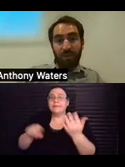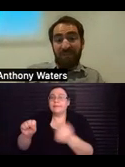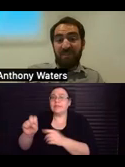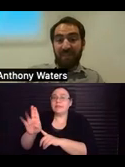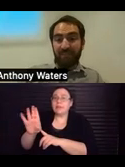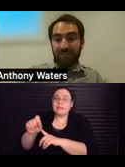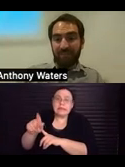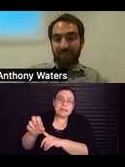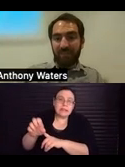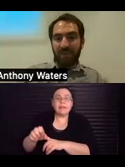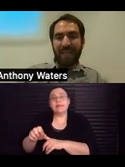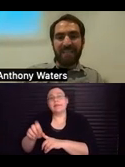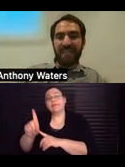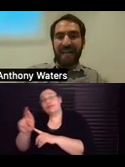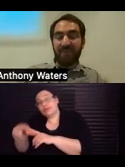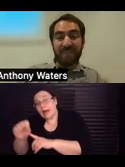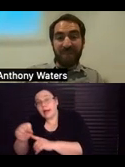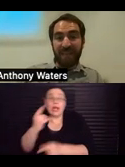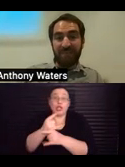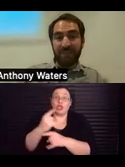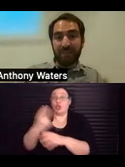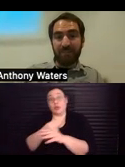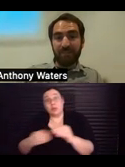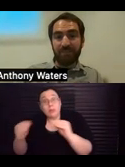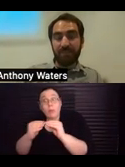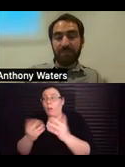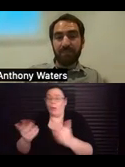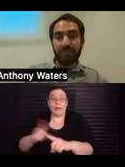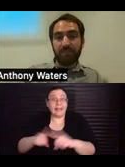more or differently, or engaging in high-risk behaviors.